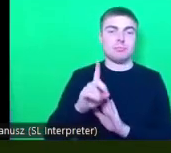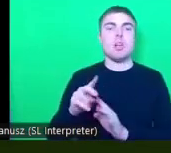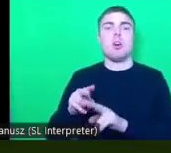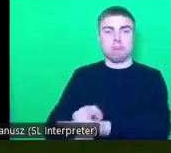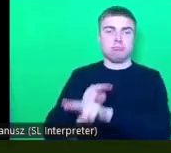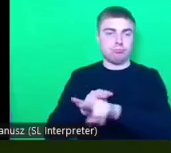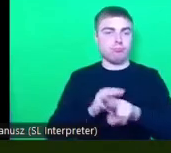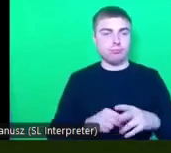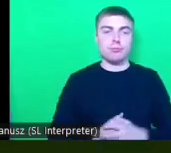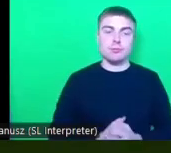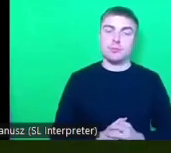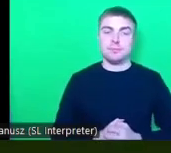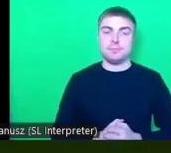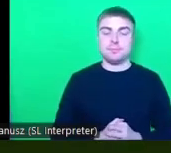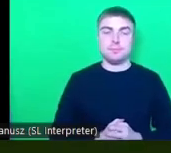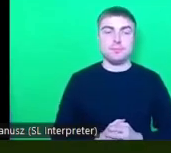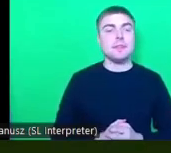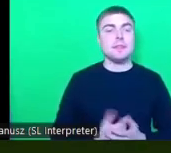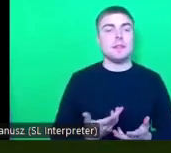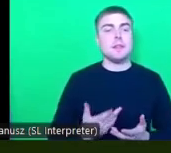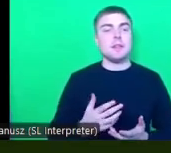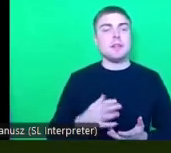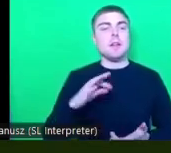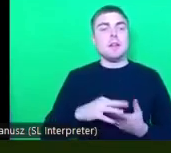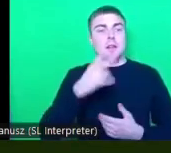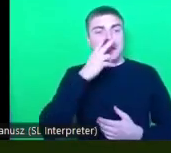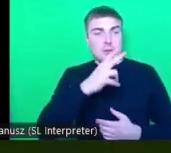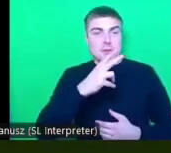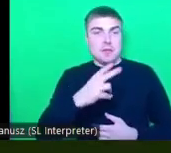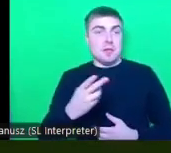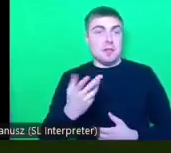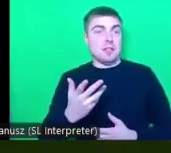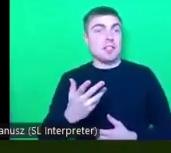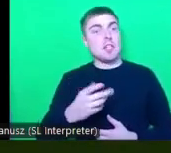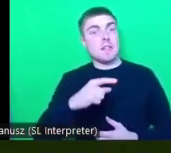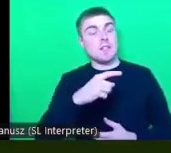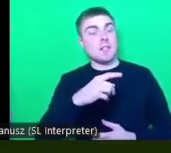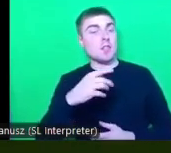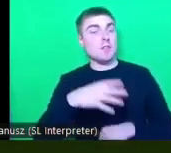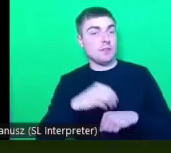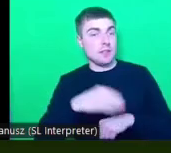lot of moose on the Swedish border, but in Norway they